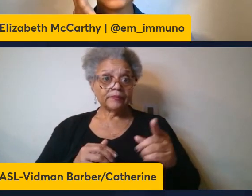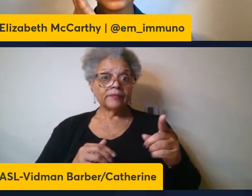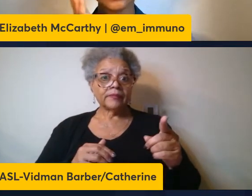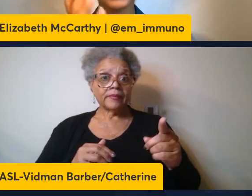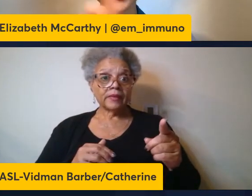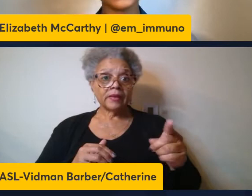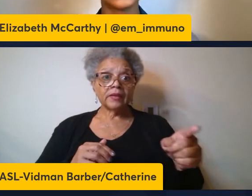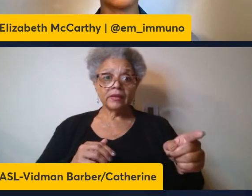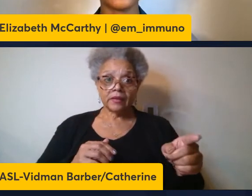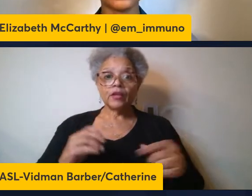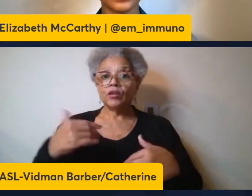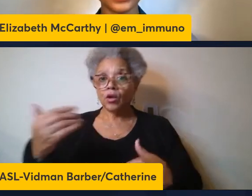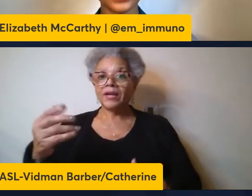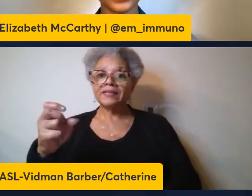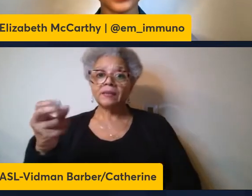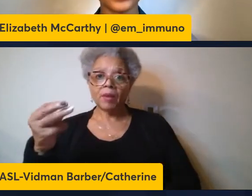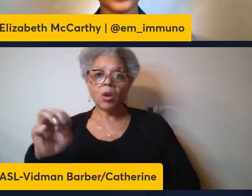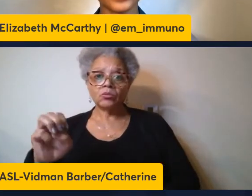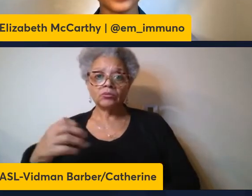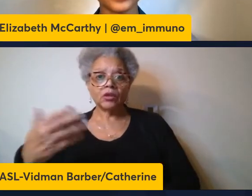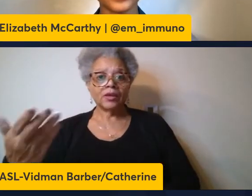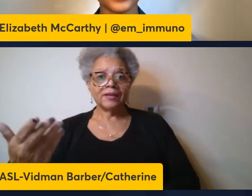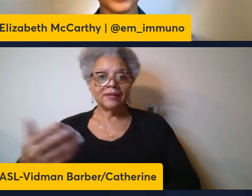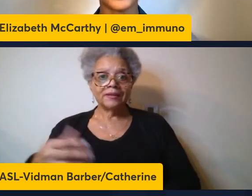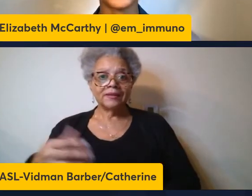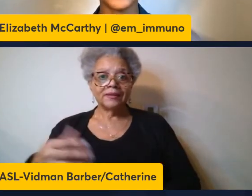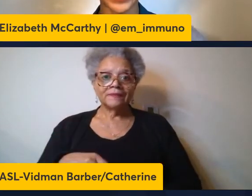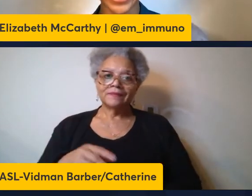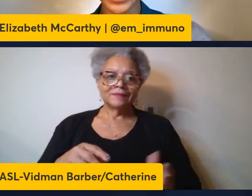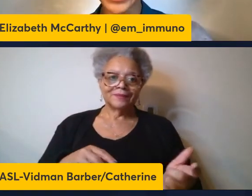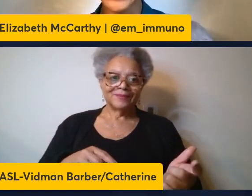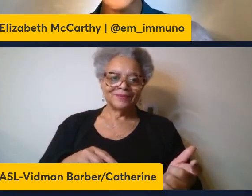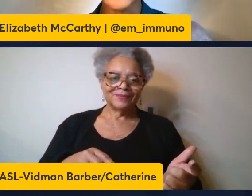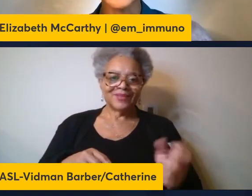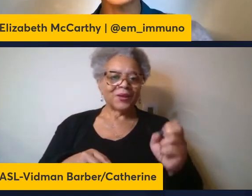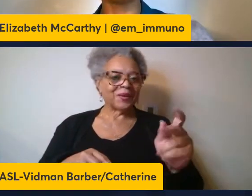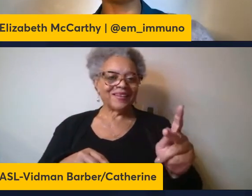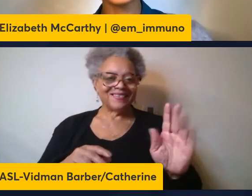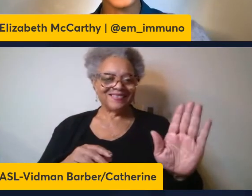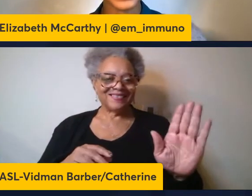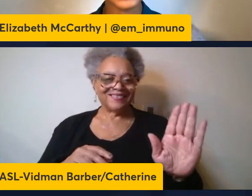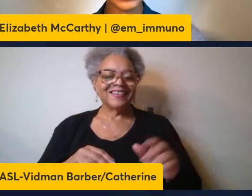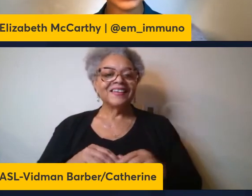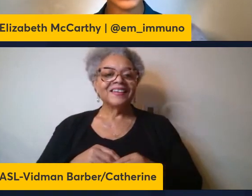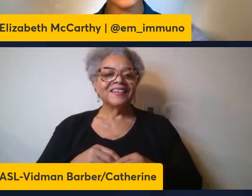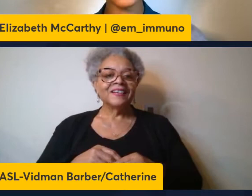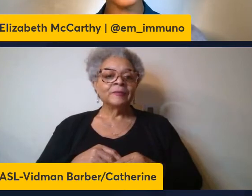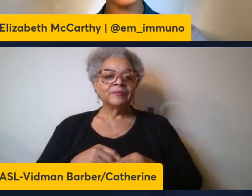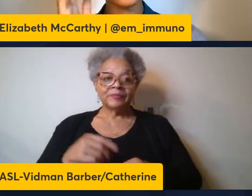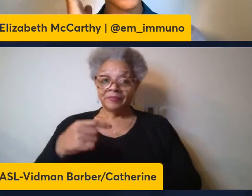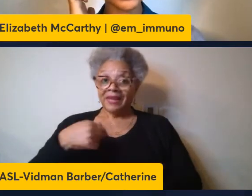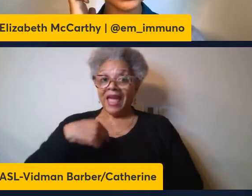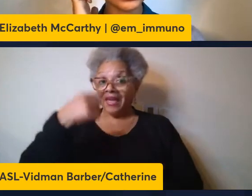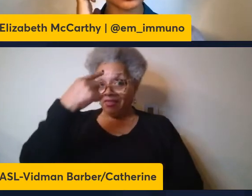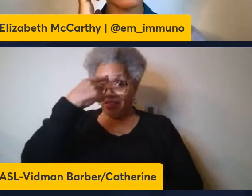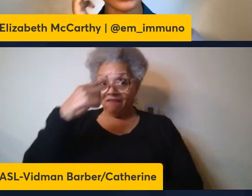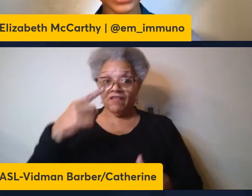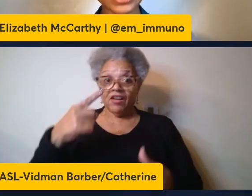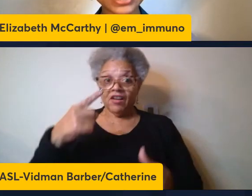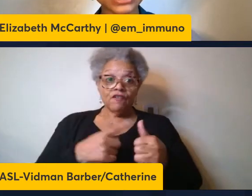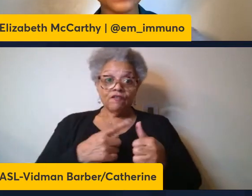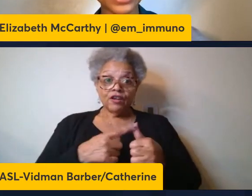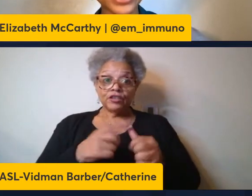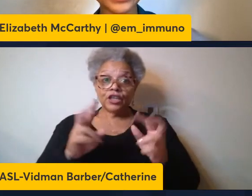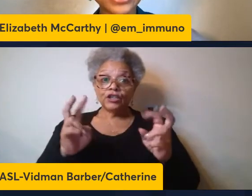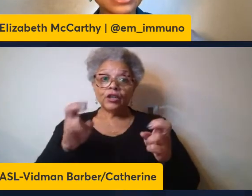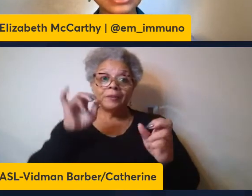Yeah. So, or go ahead, Simone. No, go ahead. Okay. I think that for the first, in terms of